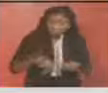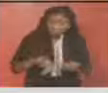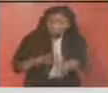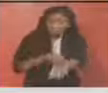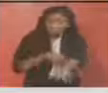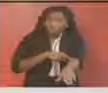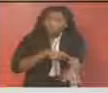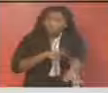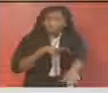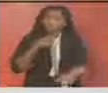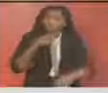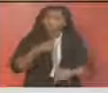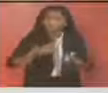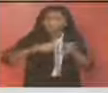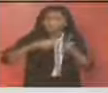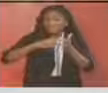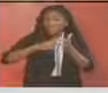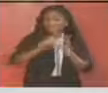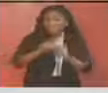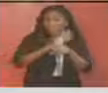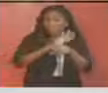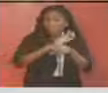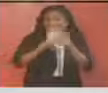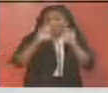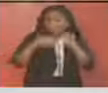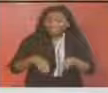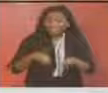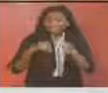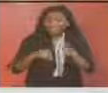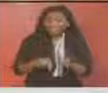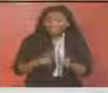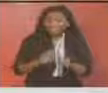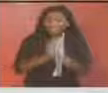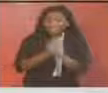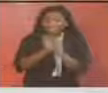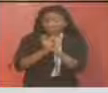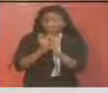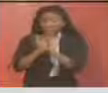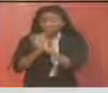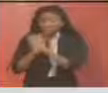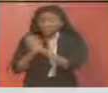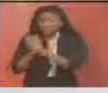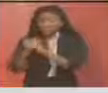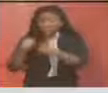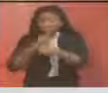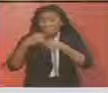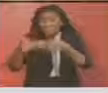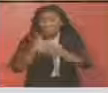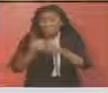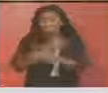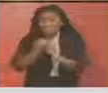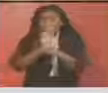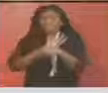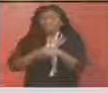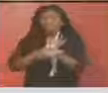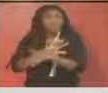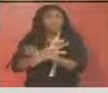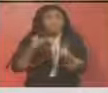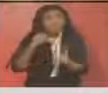to mutate. So we just have to double down on all the things we've been doing for the past year, because we really want to keep